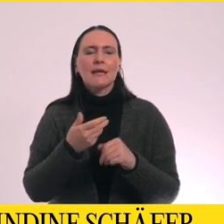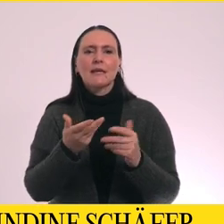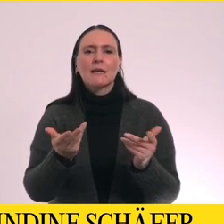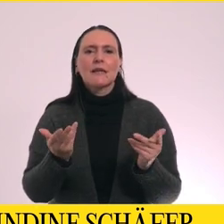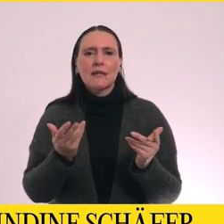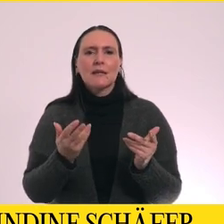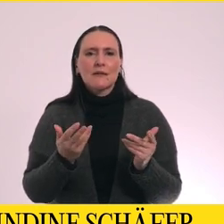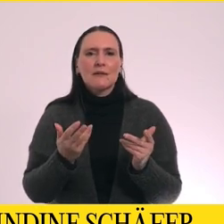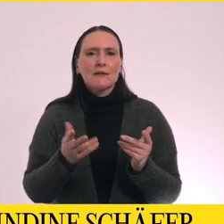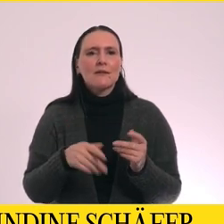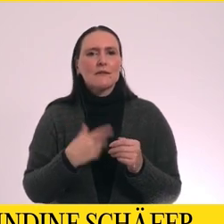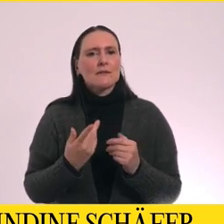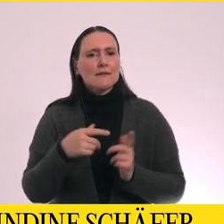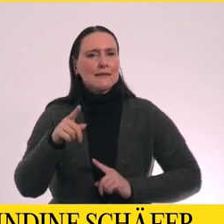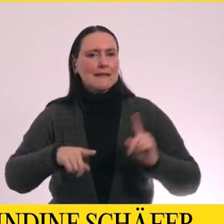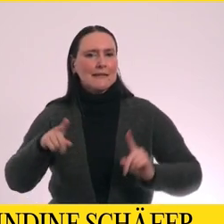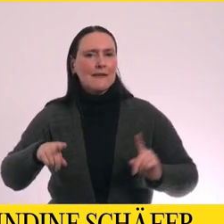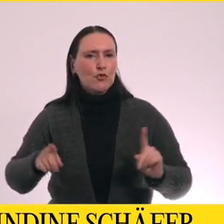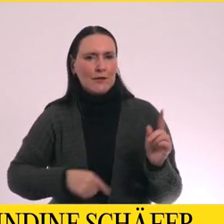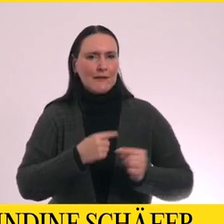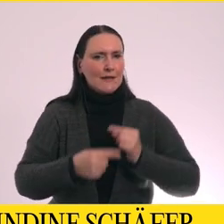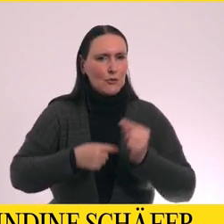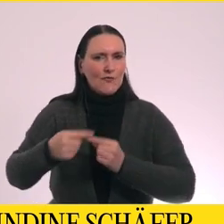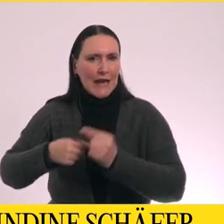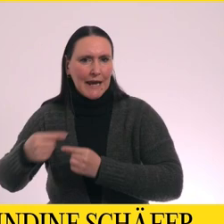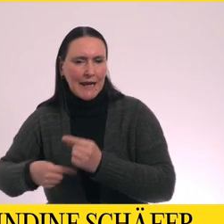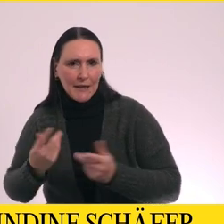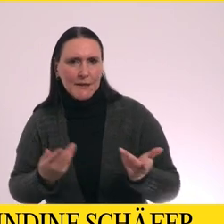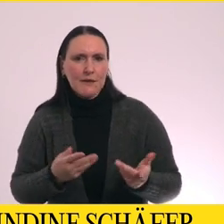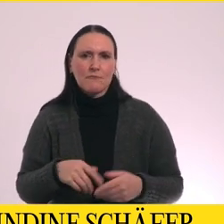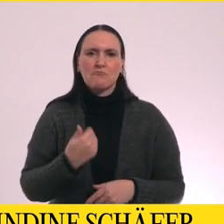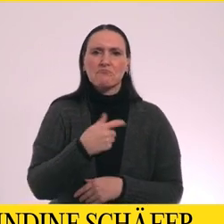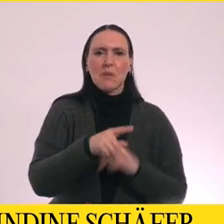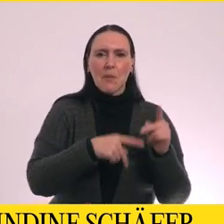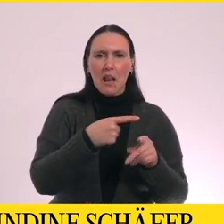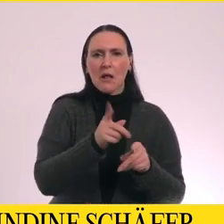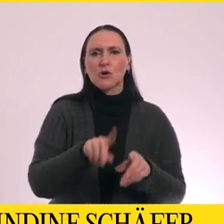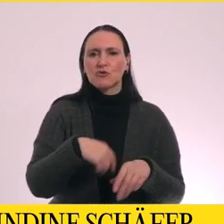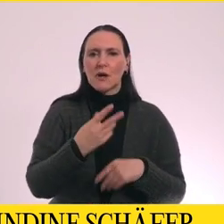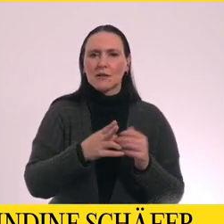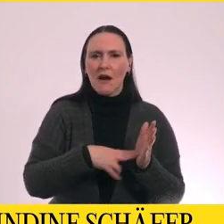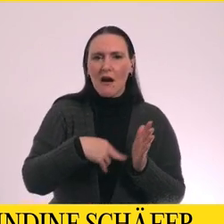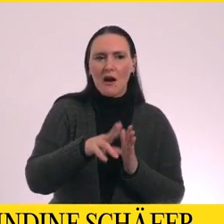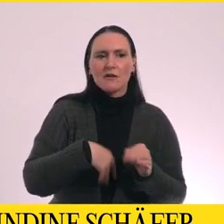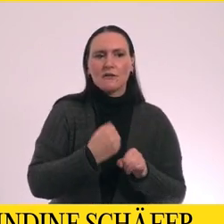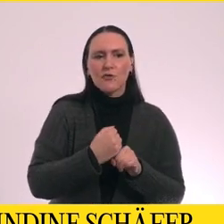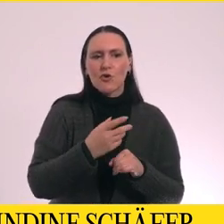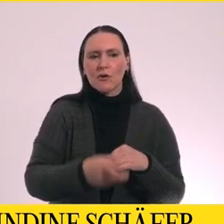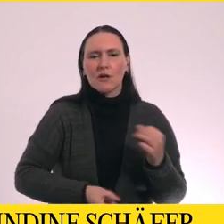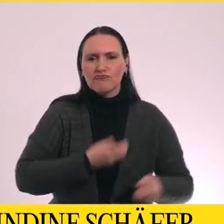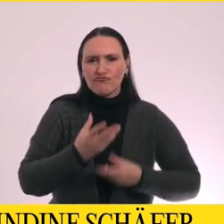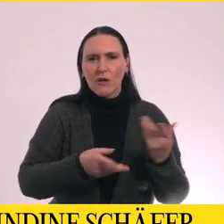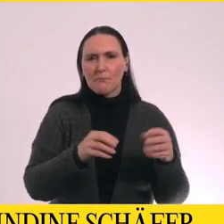work's made in lots of different ways. Some people make work in a very, very autonomous way and have this very incredible relationship with